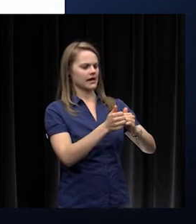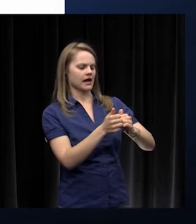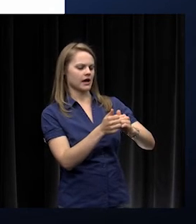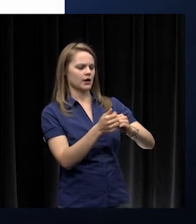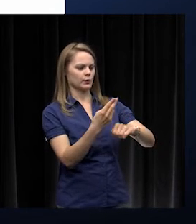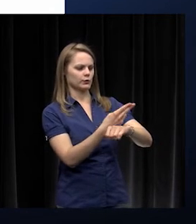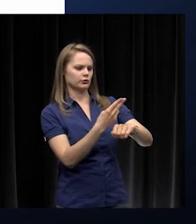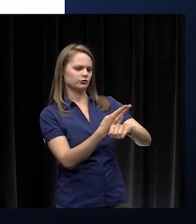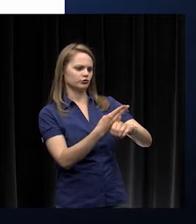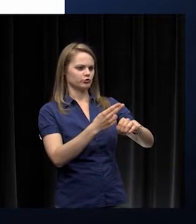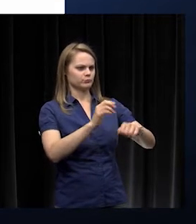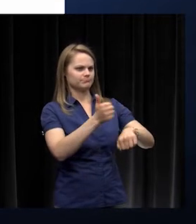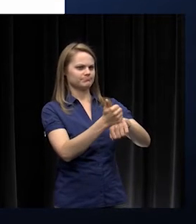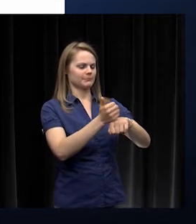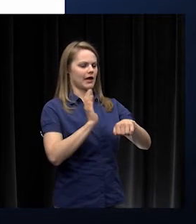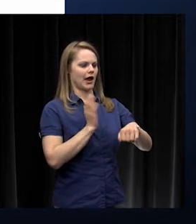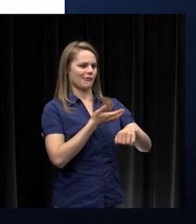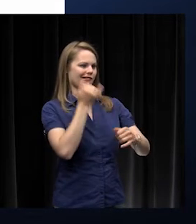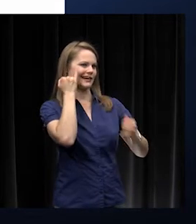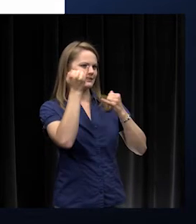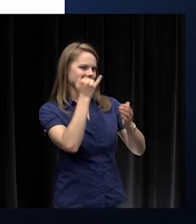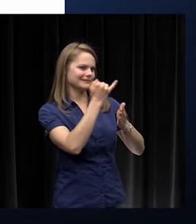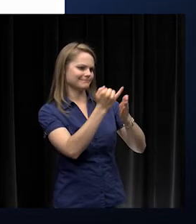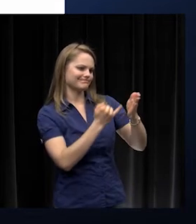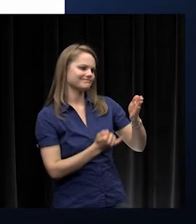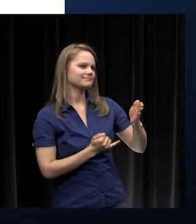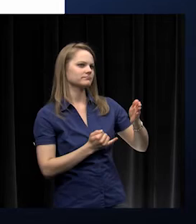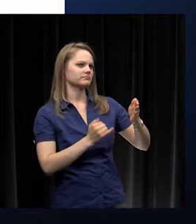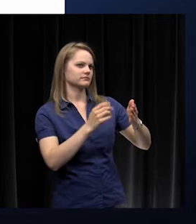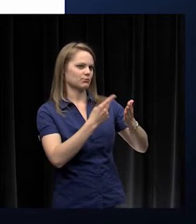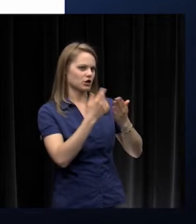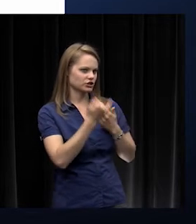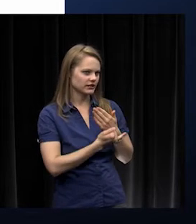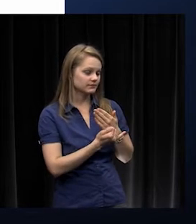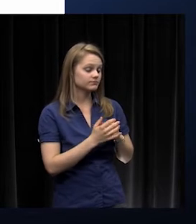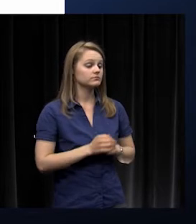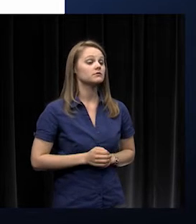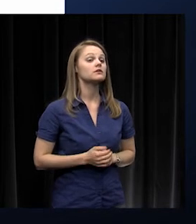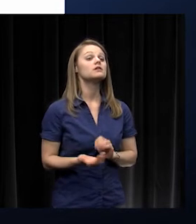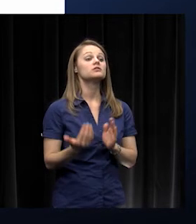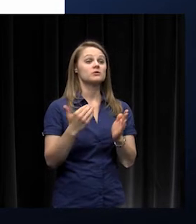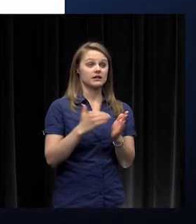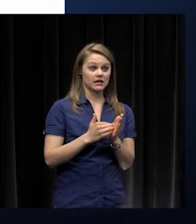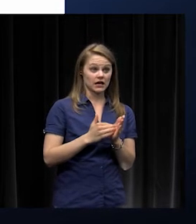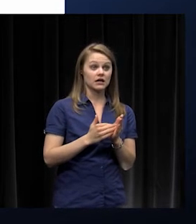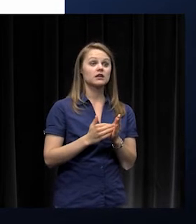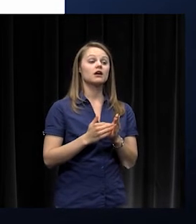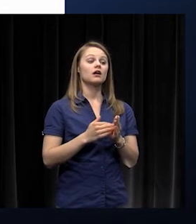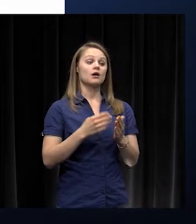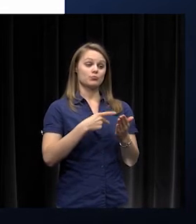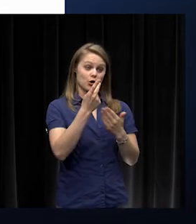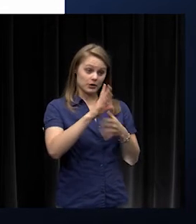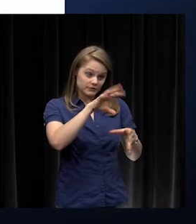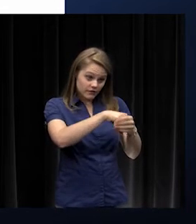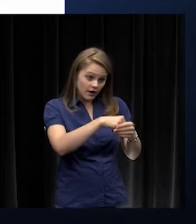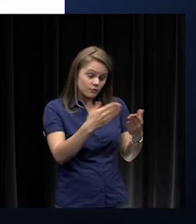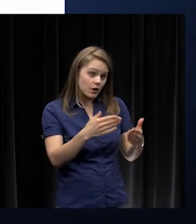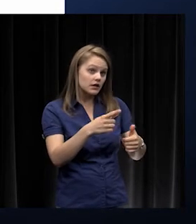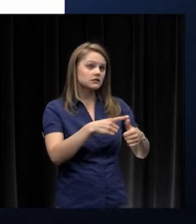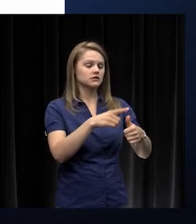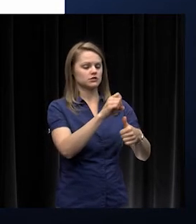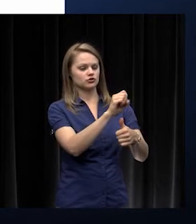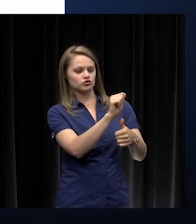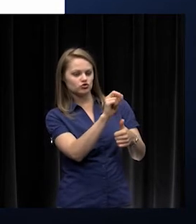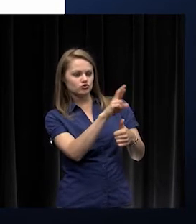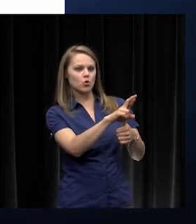design the project. So just a little reminder on some of the programs that will be in there, range from SOAR to all the way from